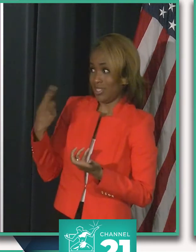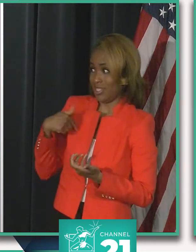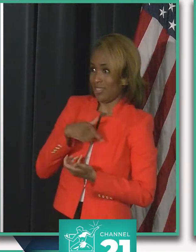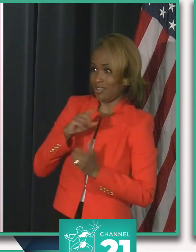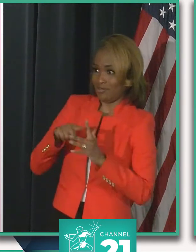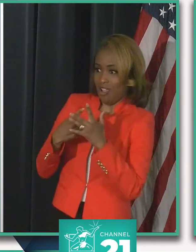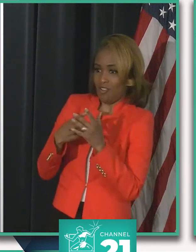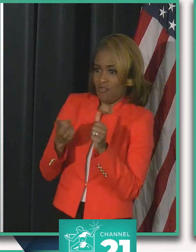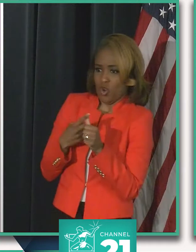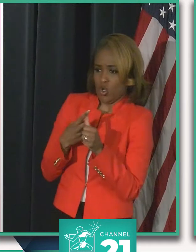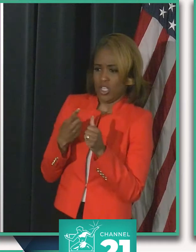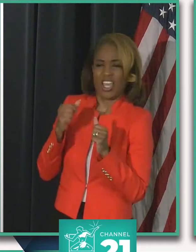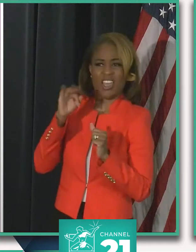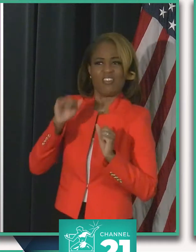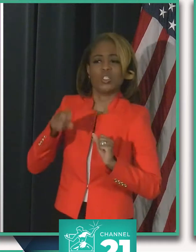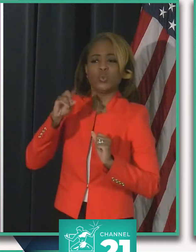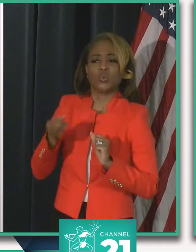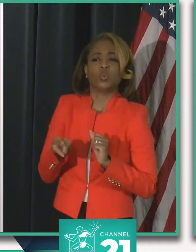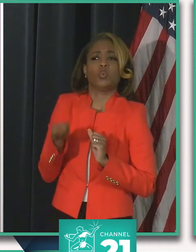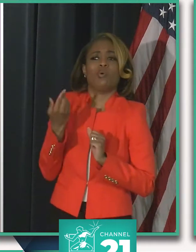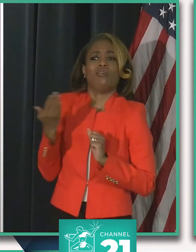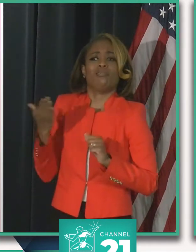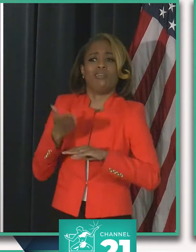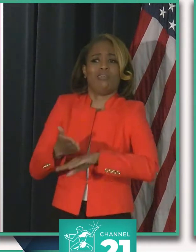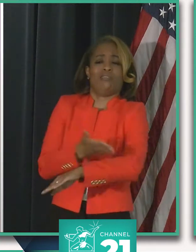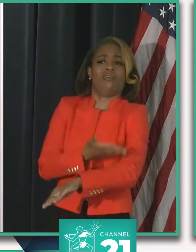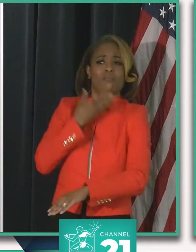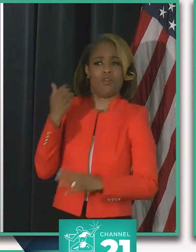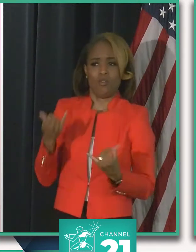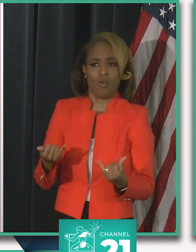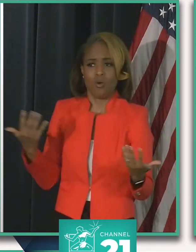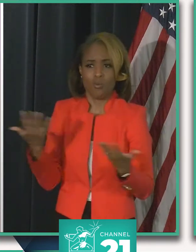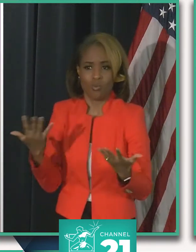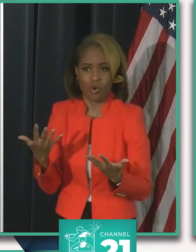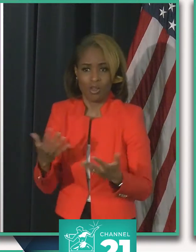if we could do one thing better right now, what would it be?